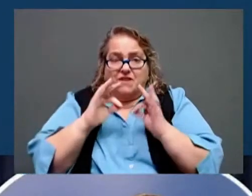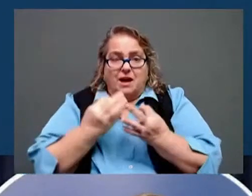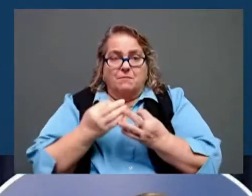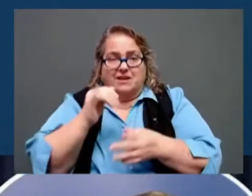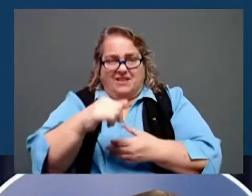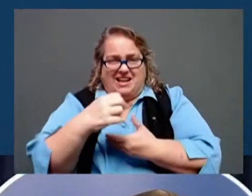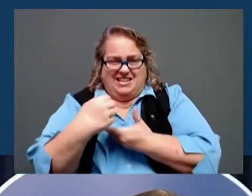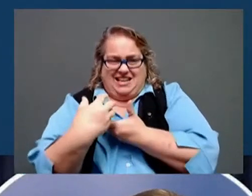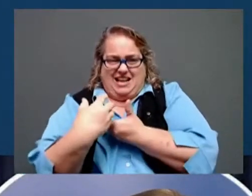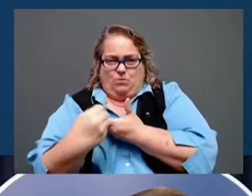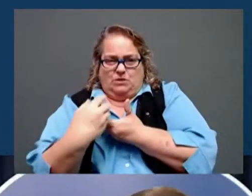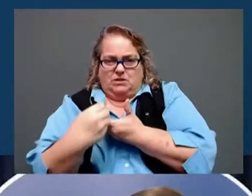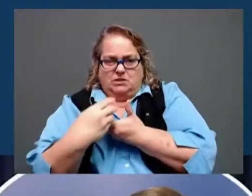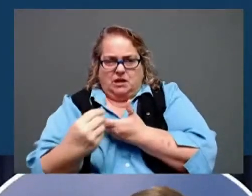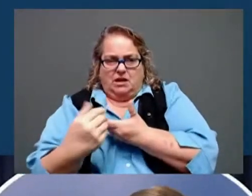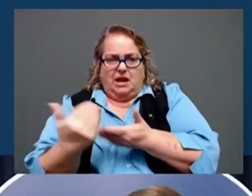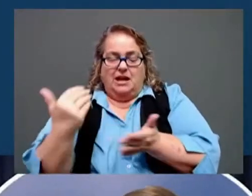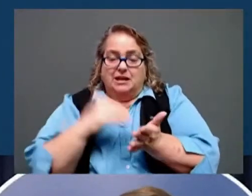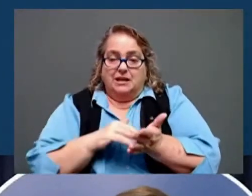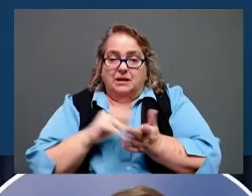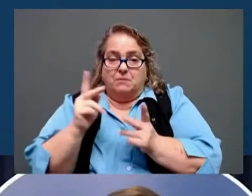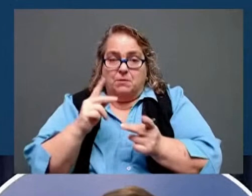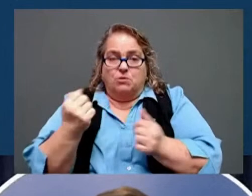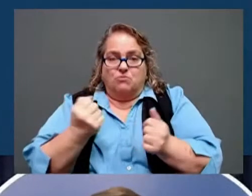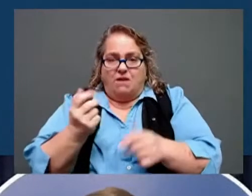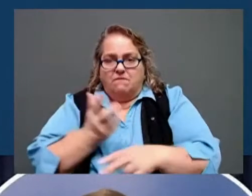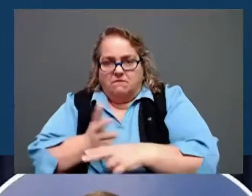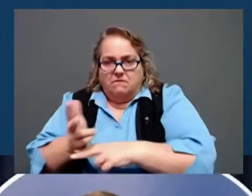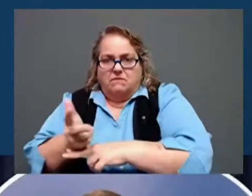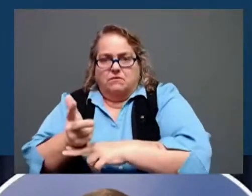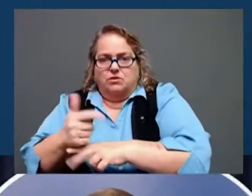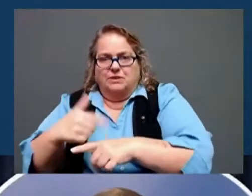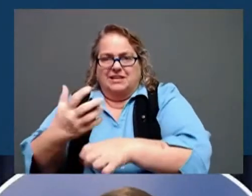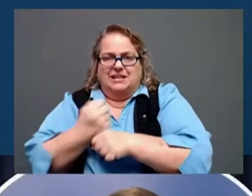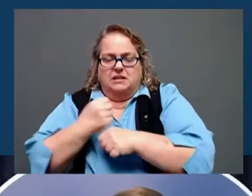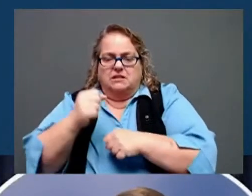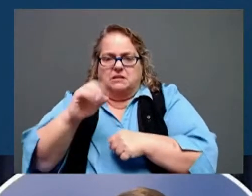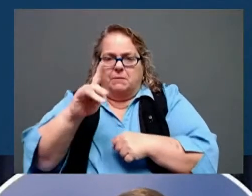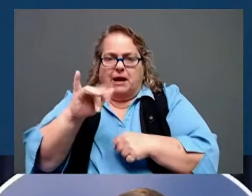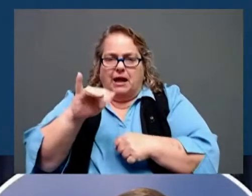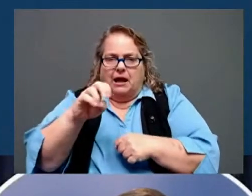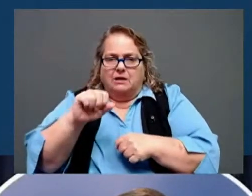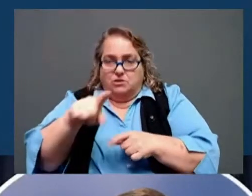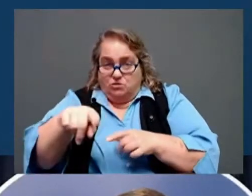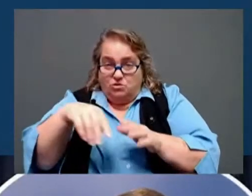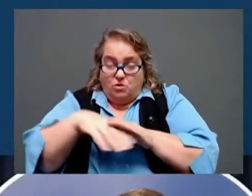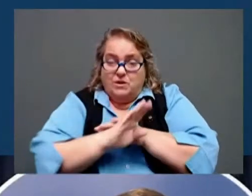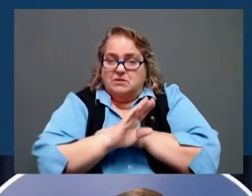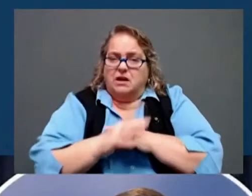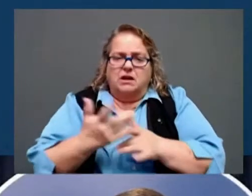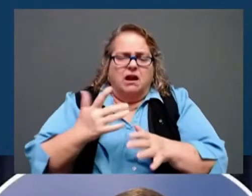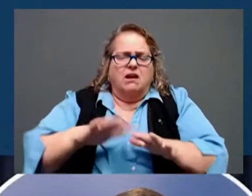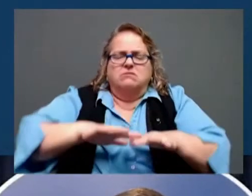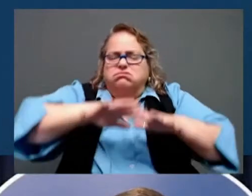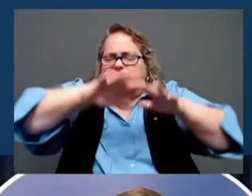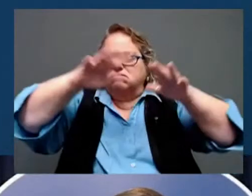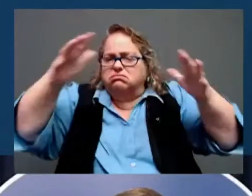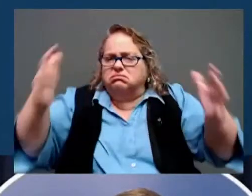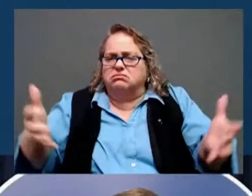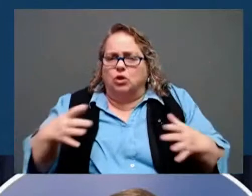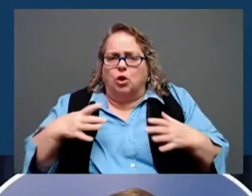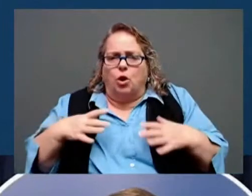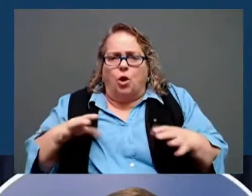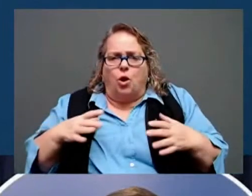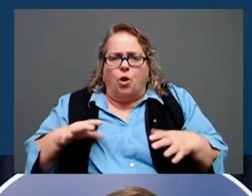outside. Again, people driving up and getting supplies, but you go inside and mountains of clothes. And I got to tell you, it's